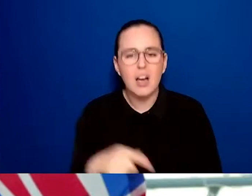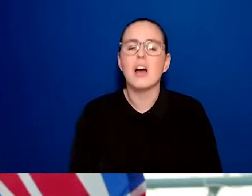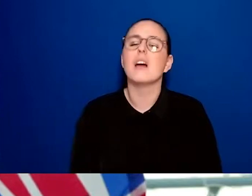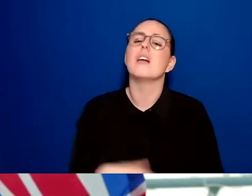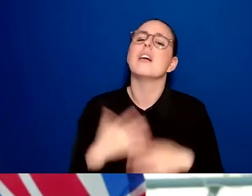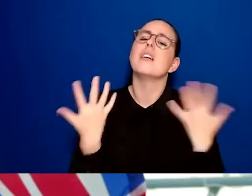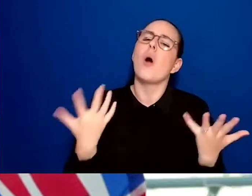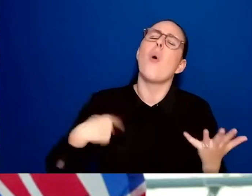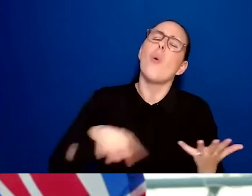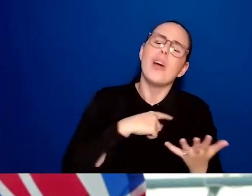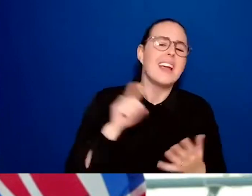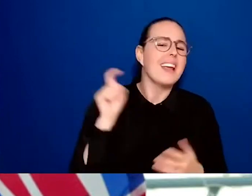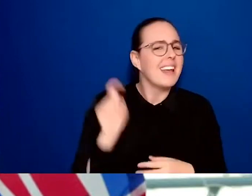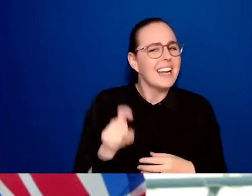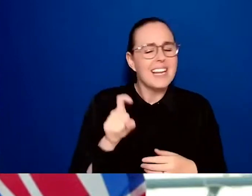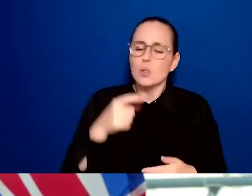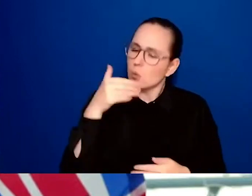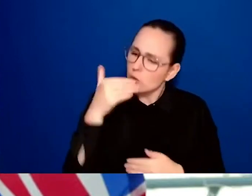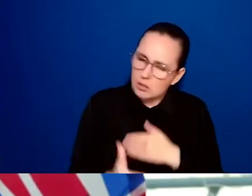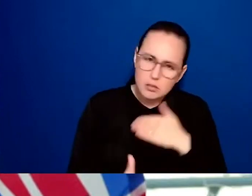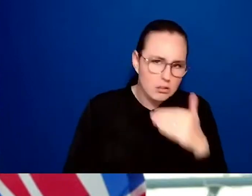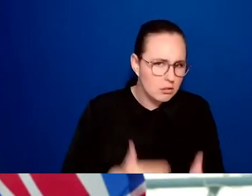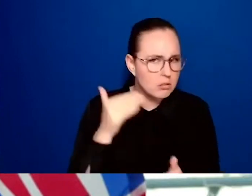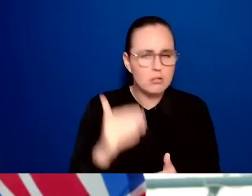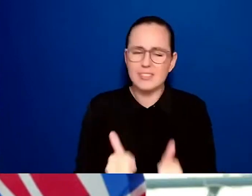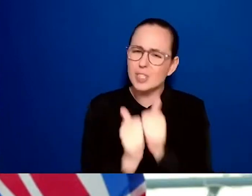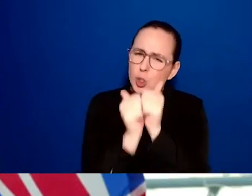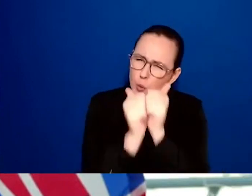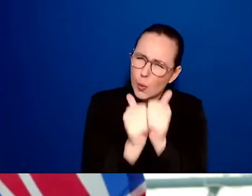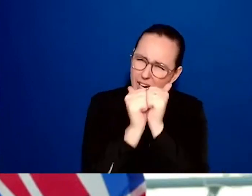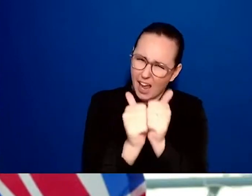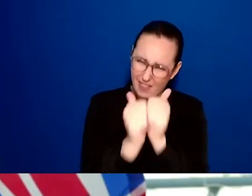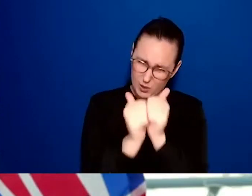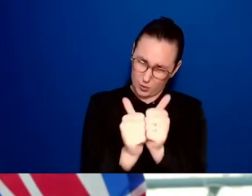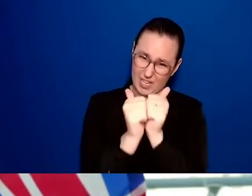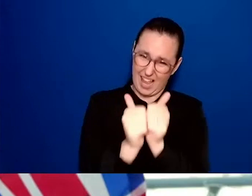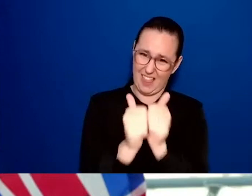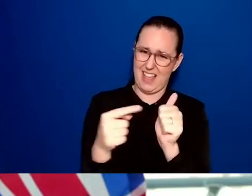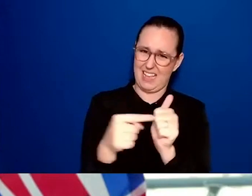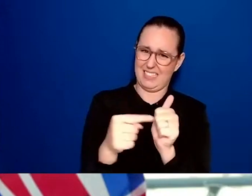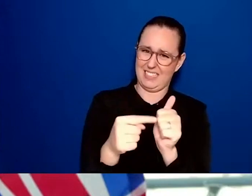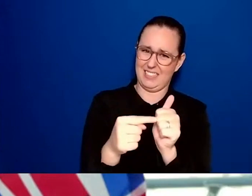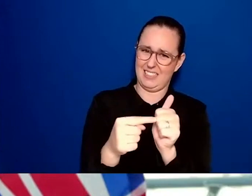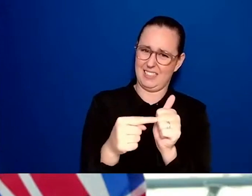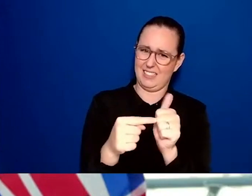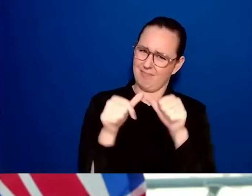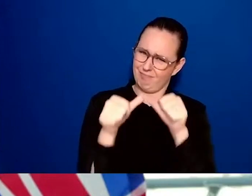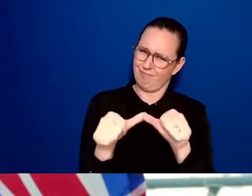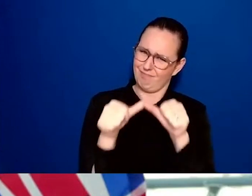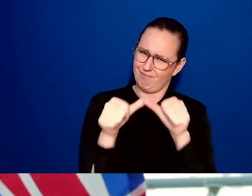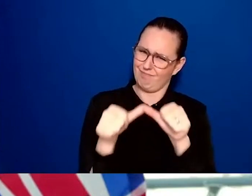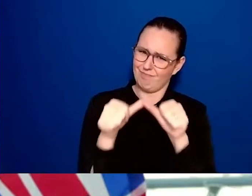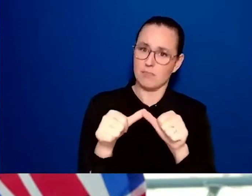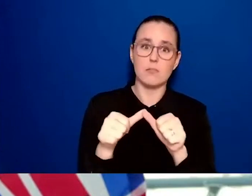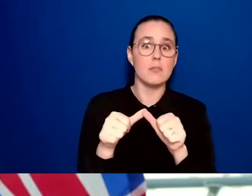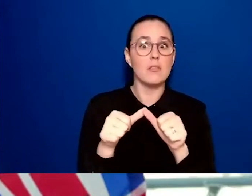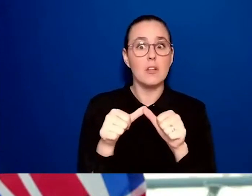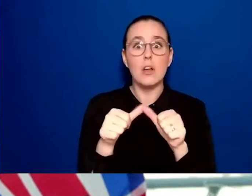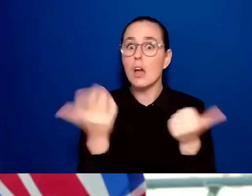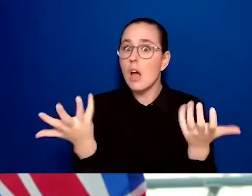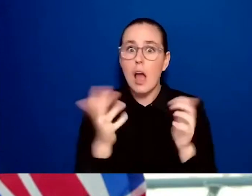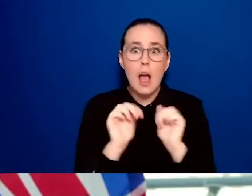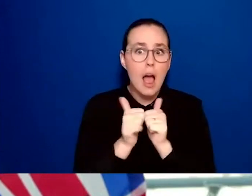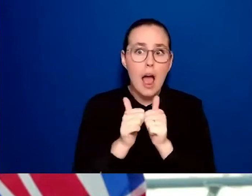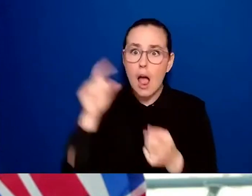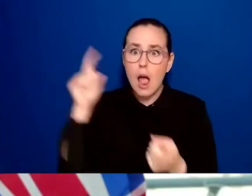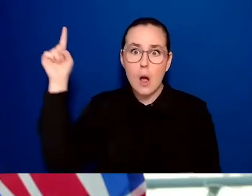our shared responsibility to get through this next phase of the pandemic, and the best way that we can reduce our risks individually